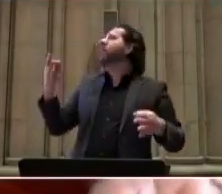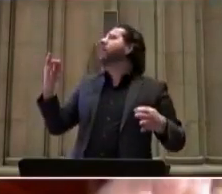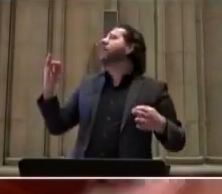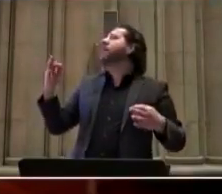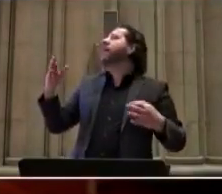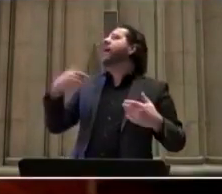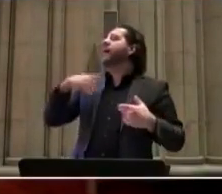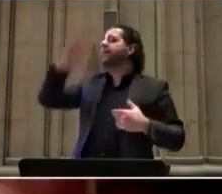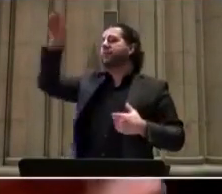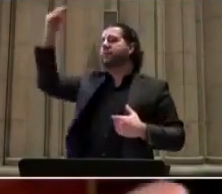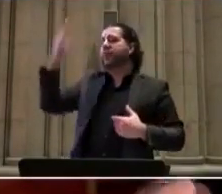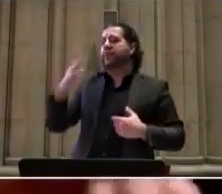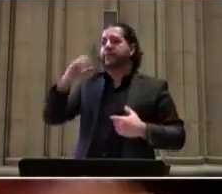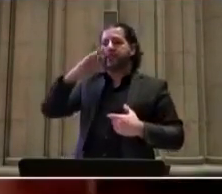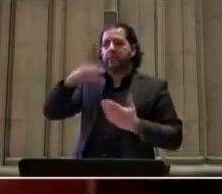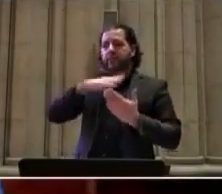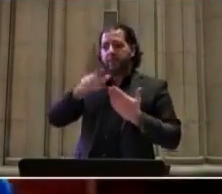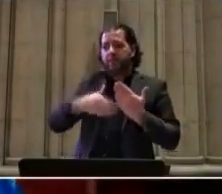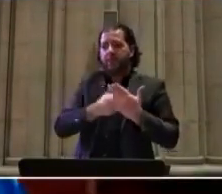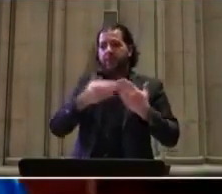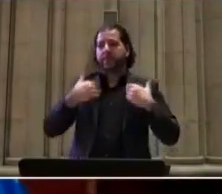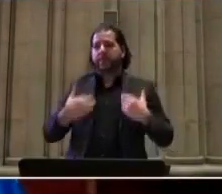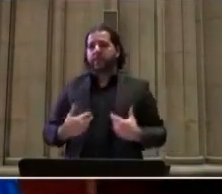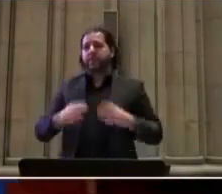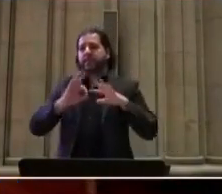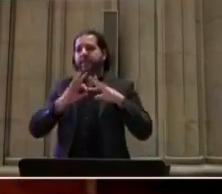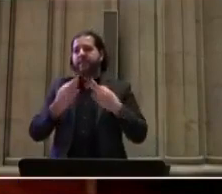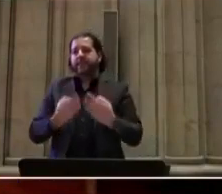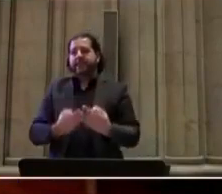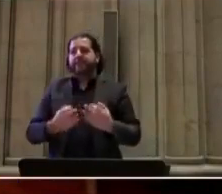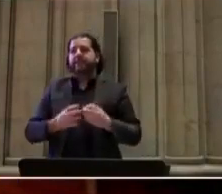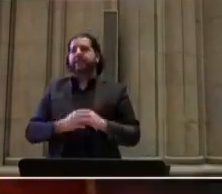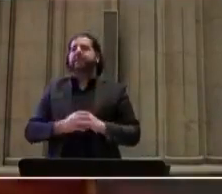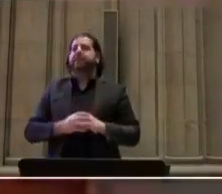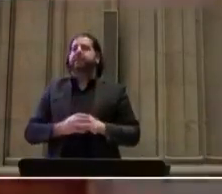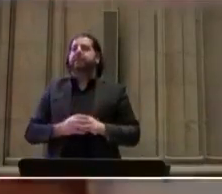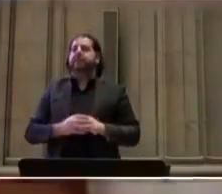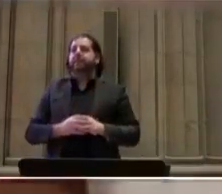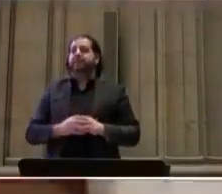be grace for all of humanity.